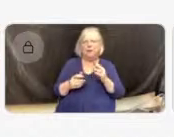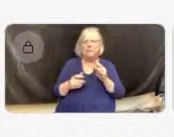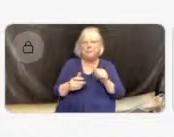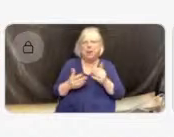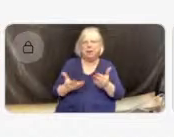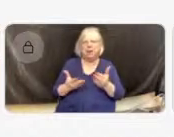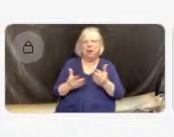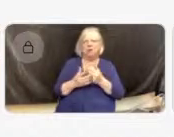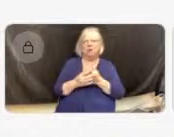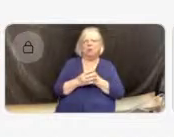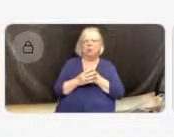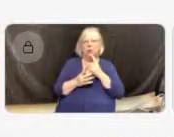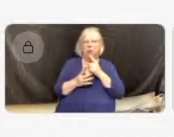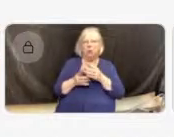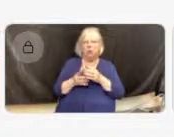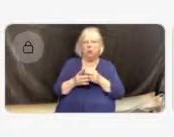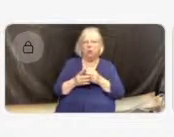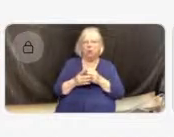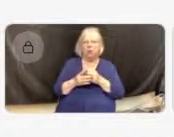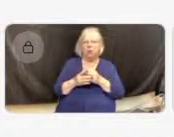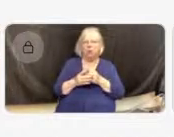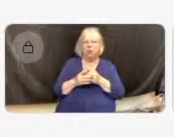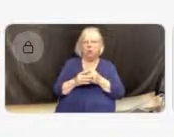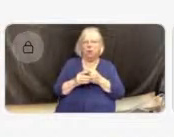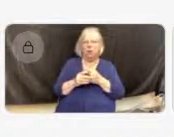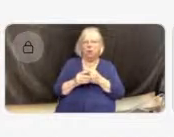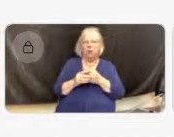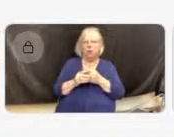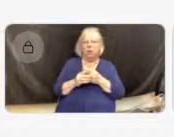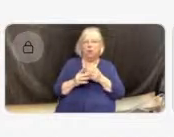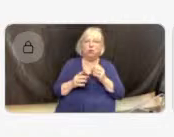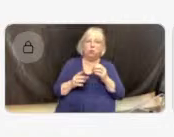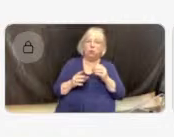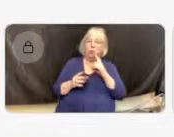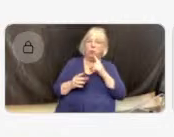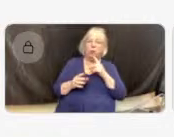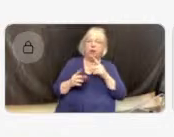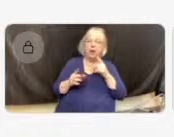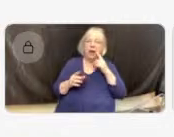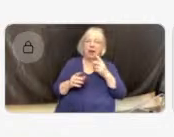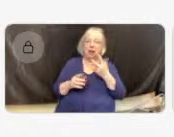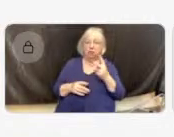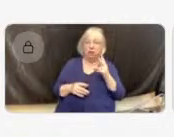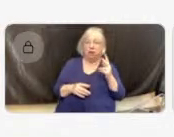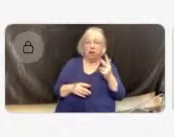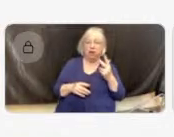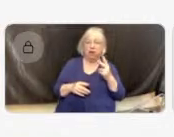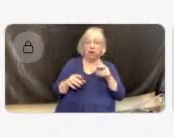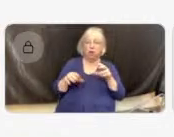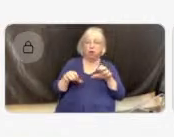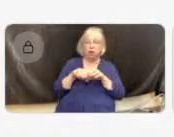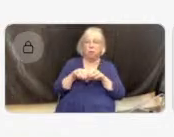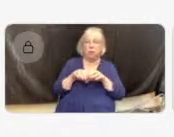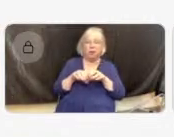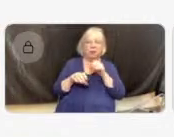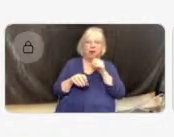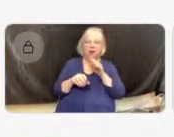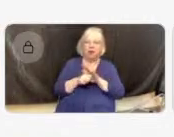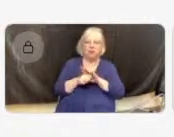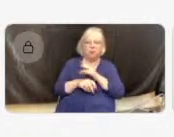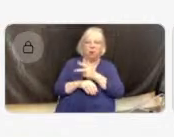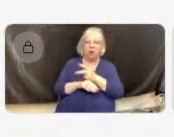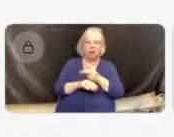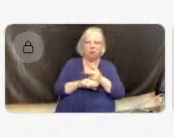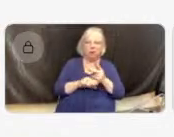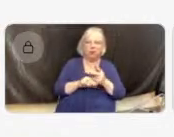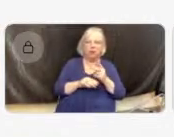And I feel like the parking space is not gonna be adequate. Like they said, if you have a couple, it's gonna be